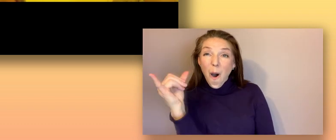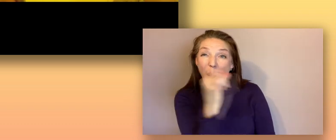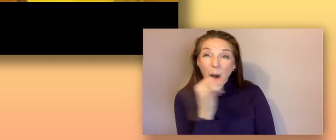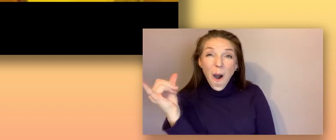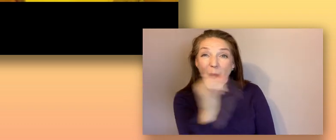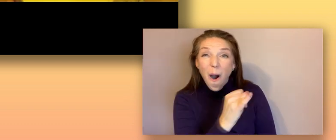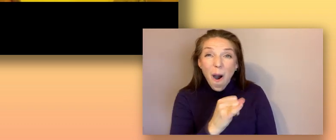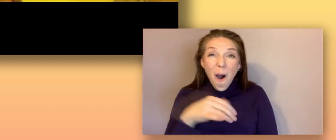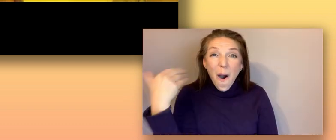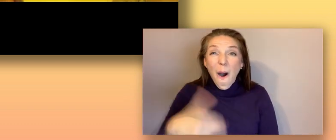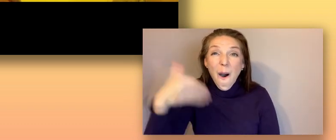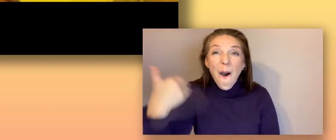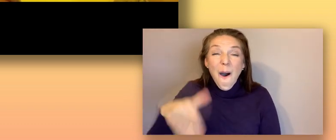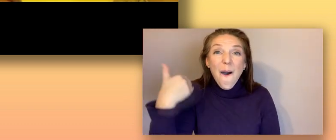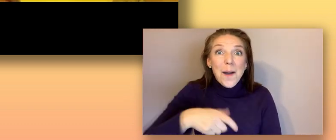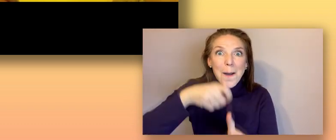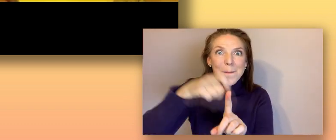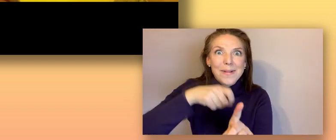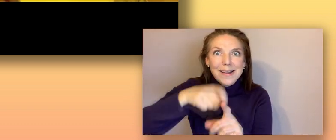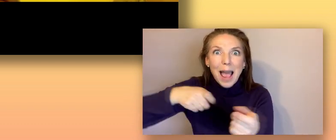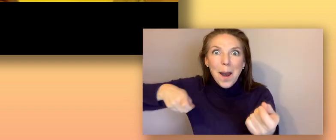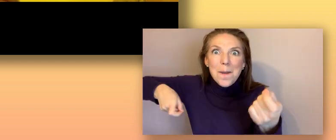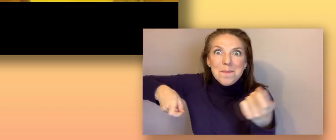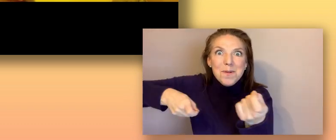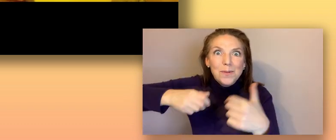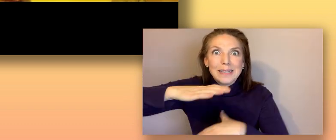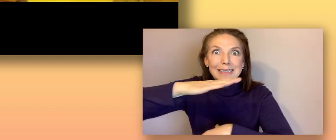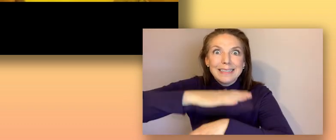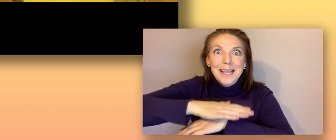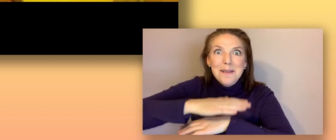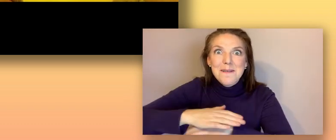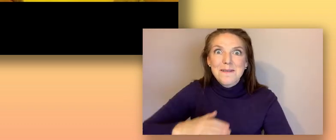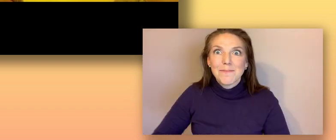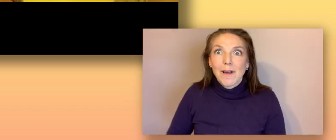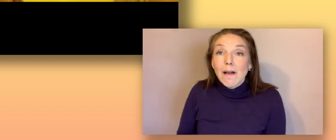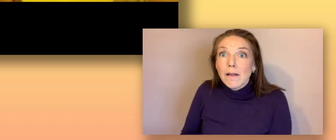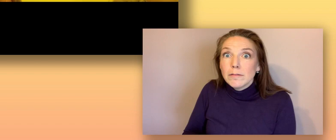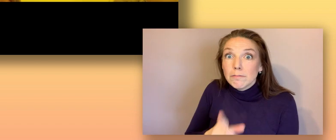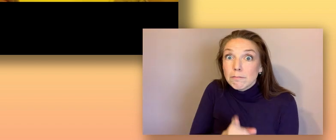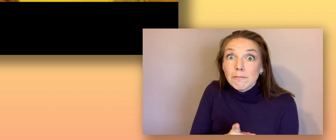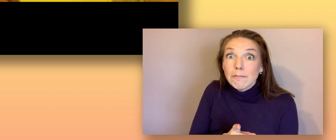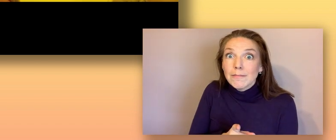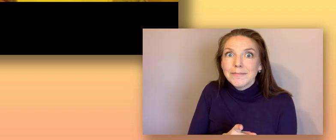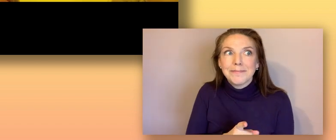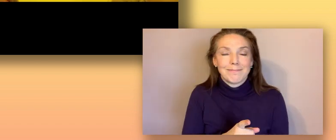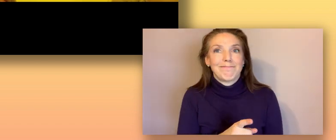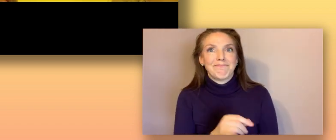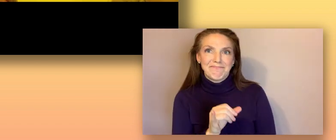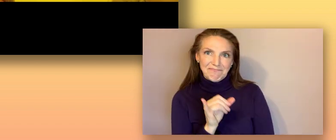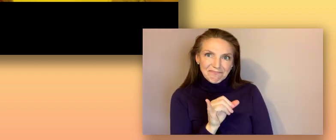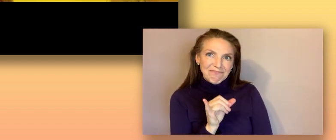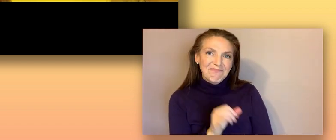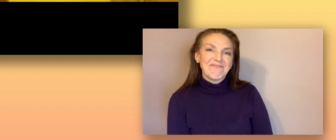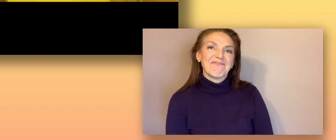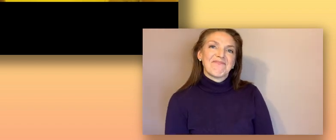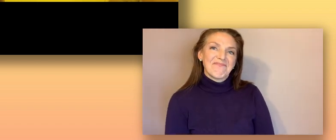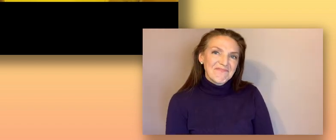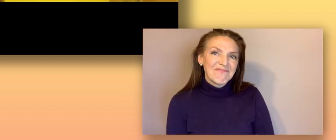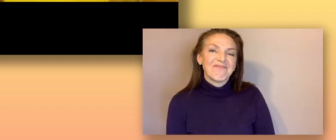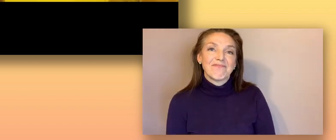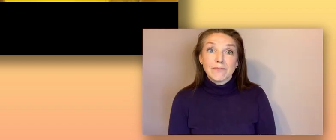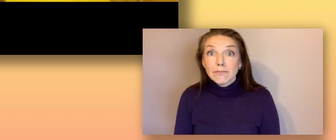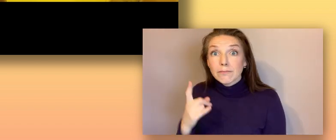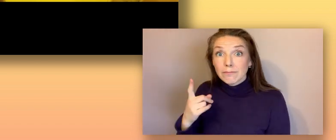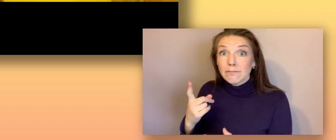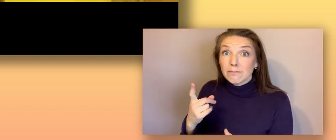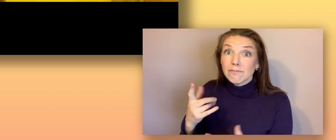Oh, hey. Banana pool table. Oh my gosh. That's what I'm talking about. Can